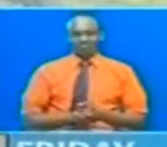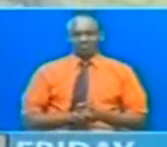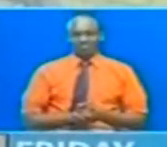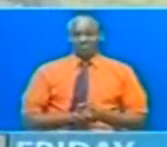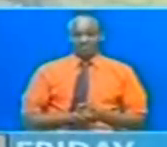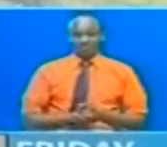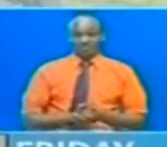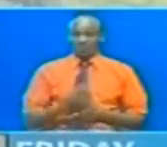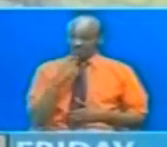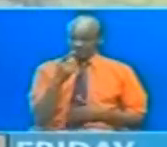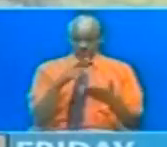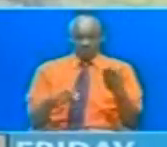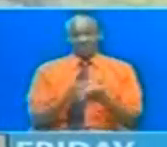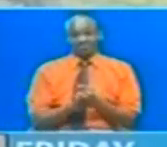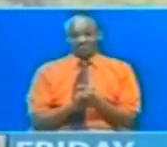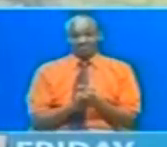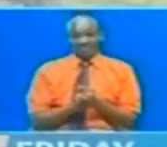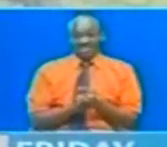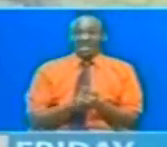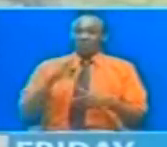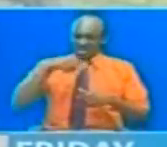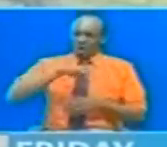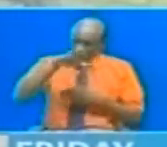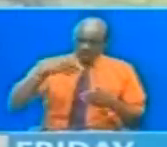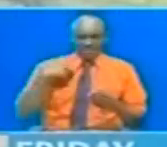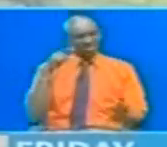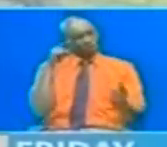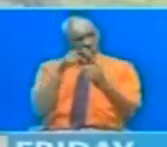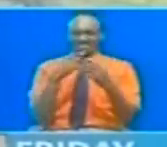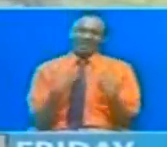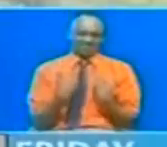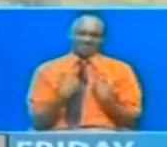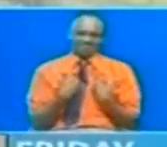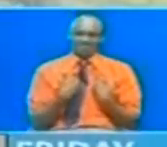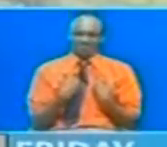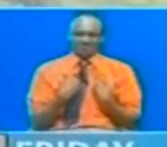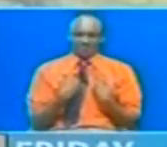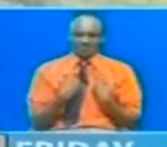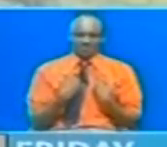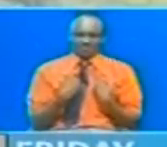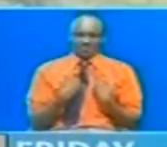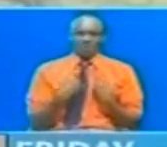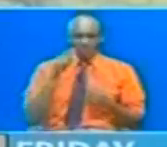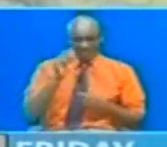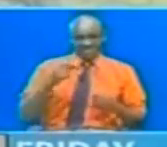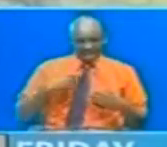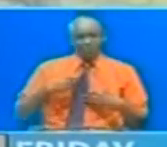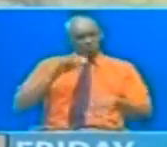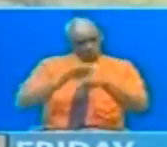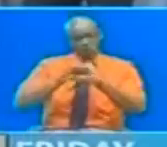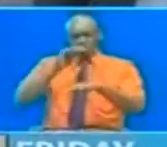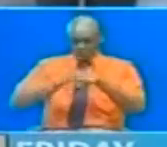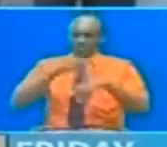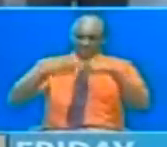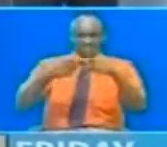We say no. Let us be objective and be tandem with the best practices in the